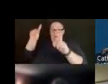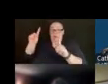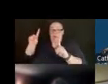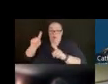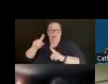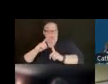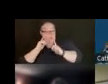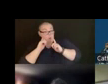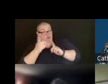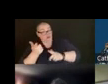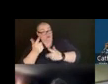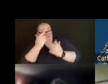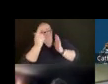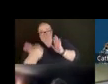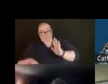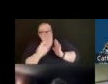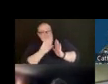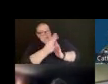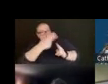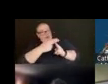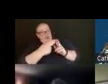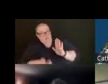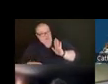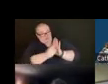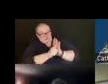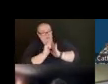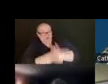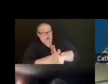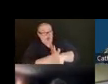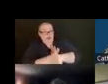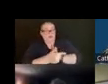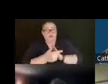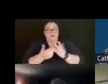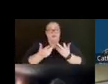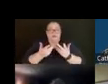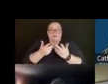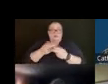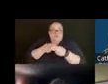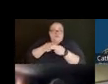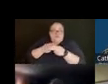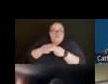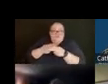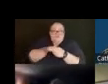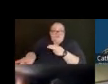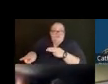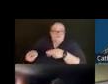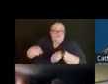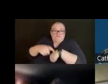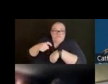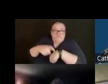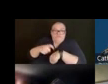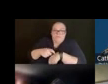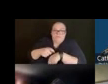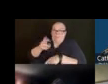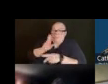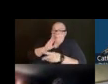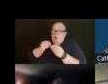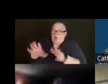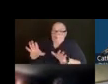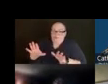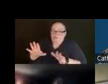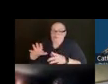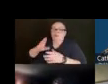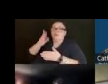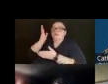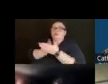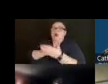it. Sometimes it can be more depending on the housing authorities. Some housing authorities will automatically say 90